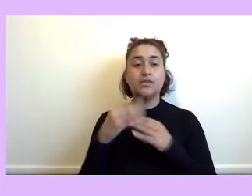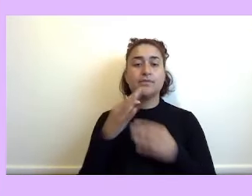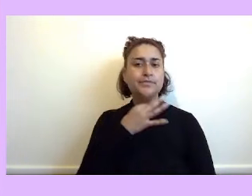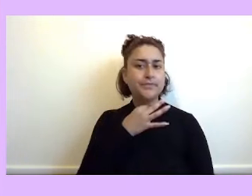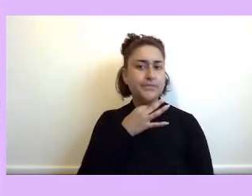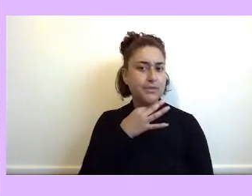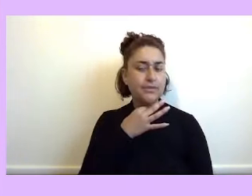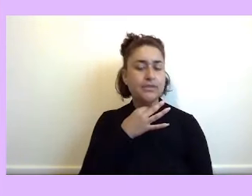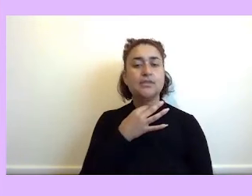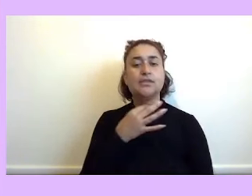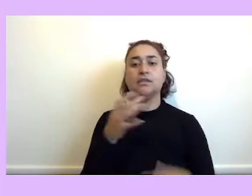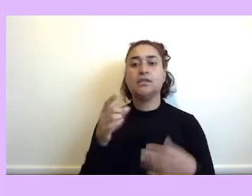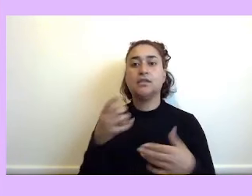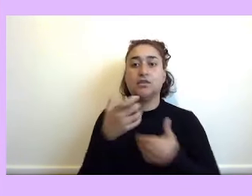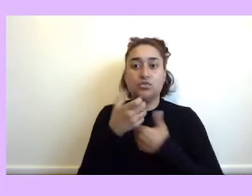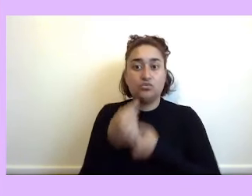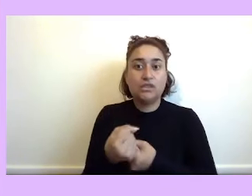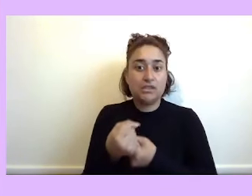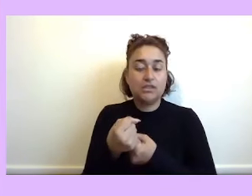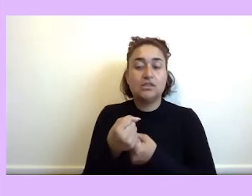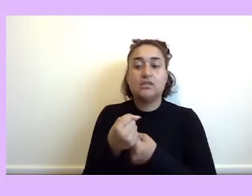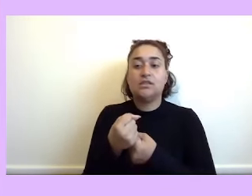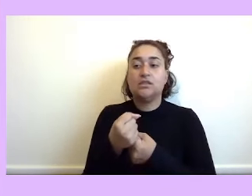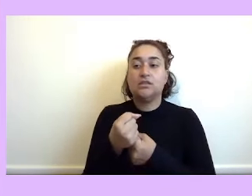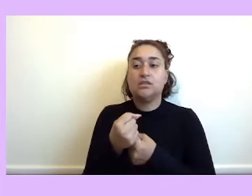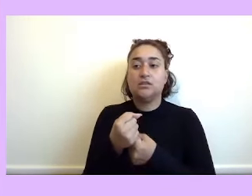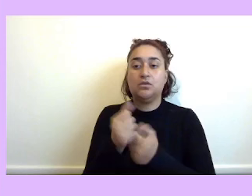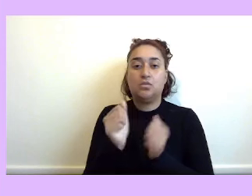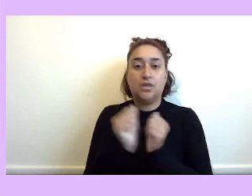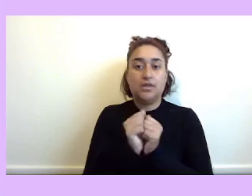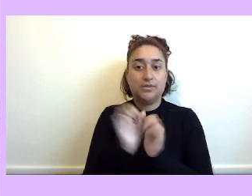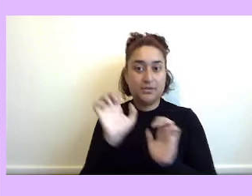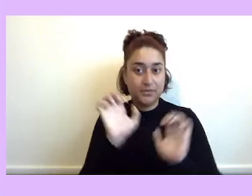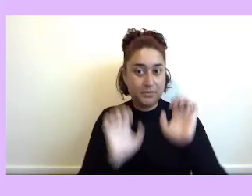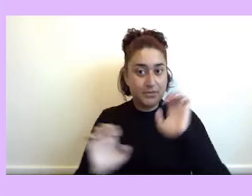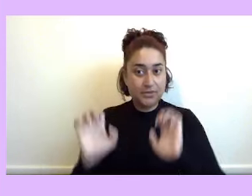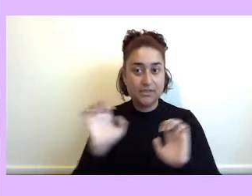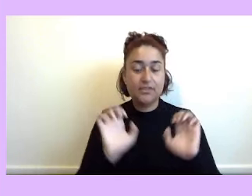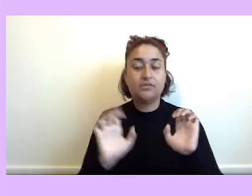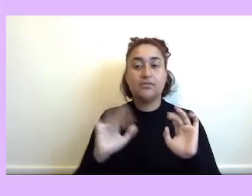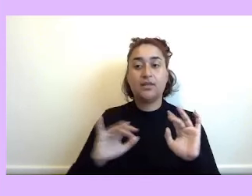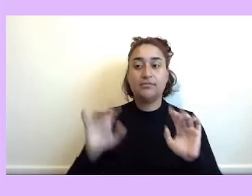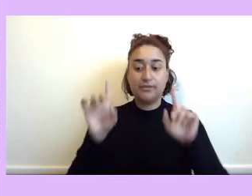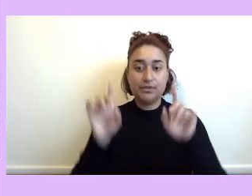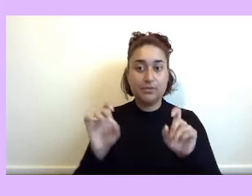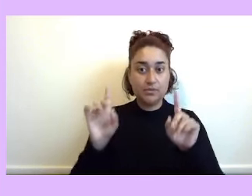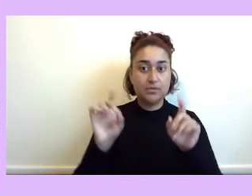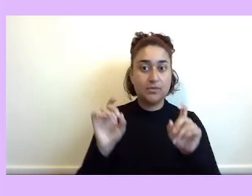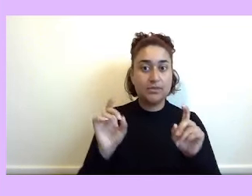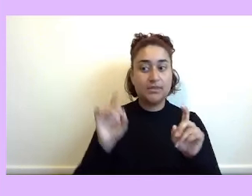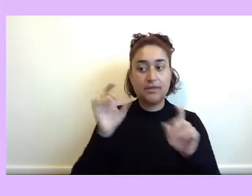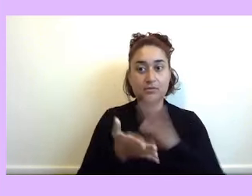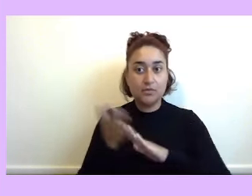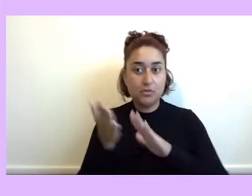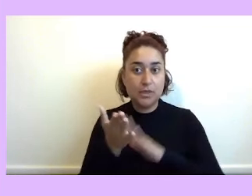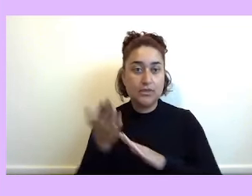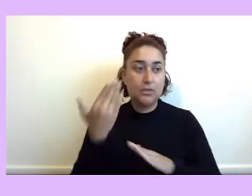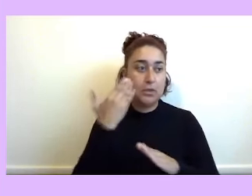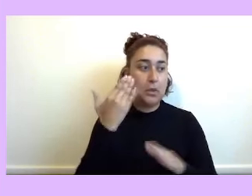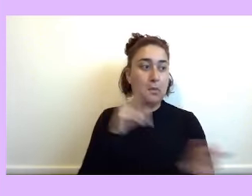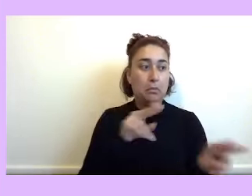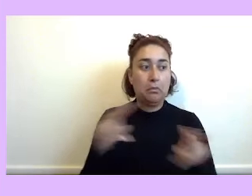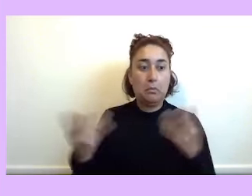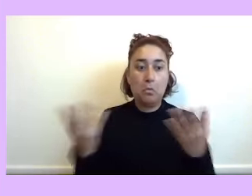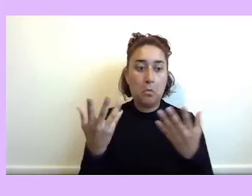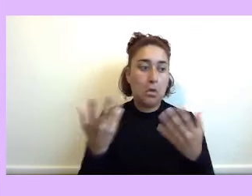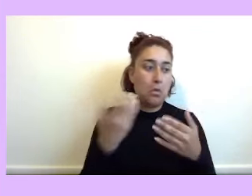a trust in experimentation, that the experiments have to be run in order for us to know what works. So I'm